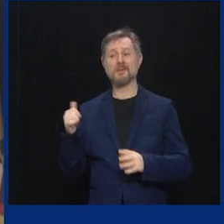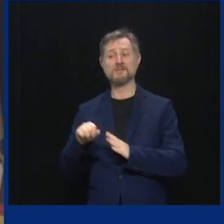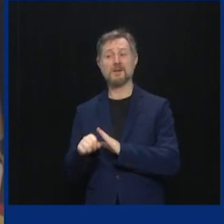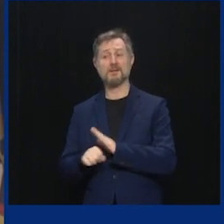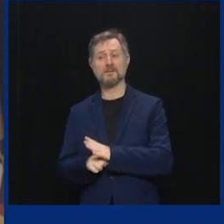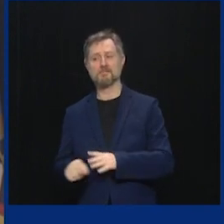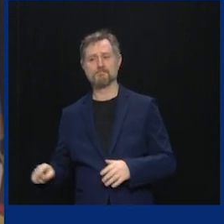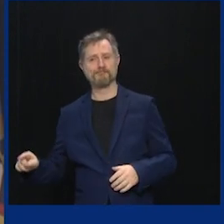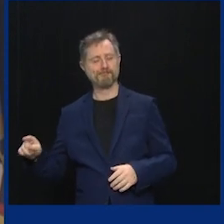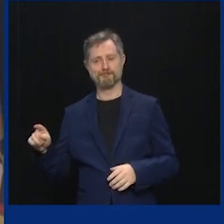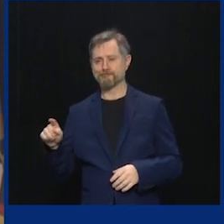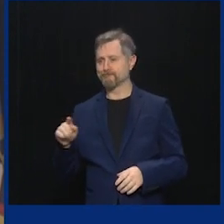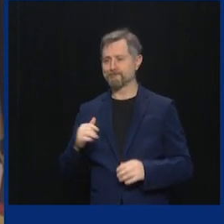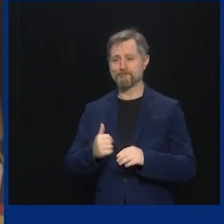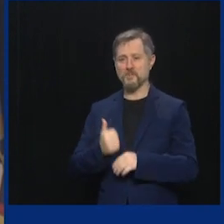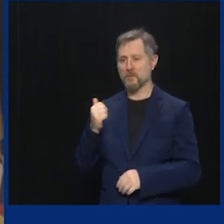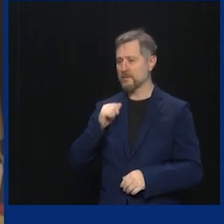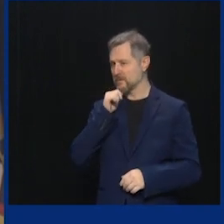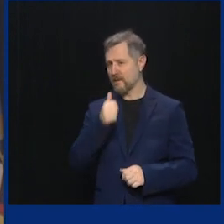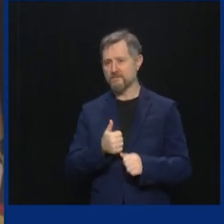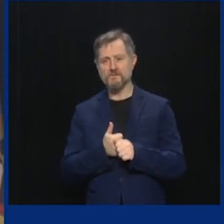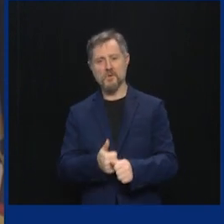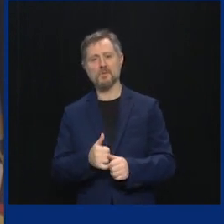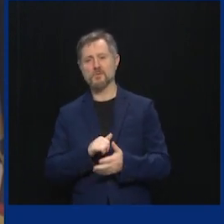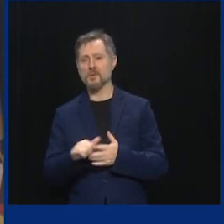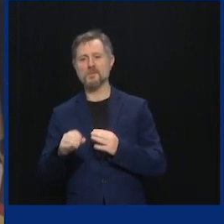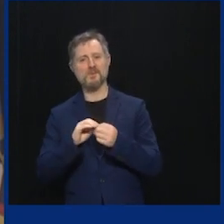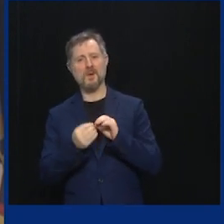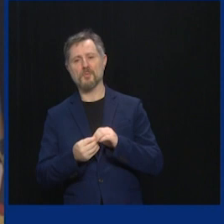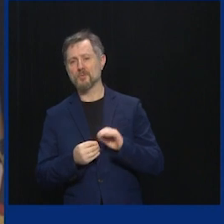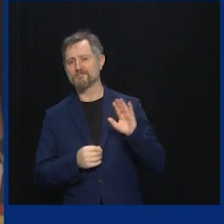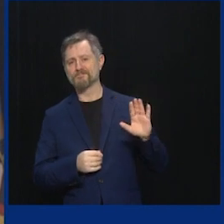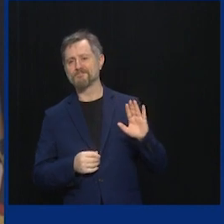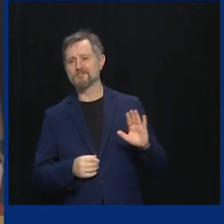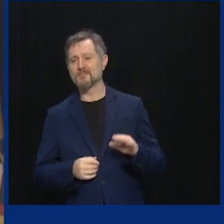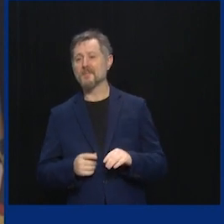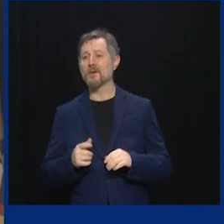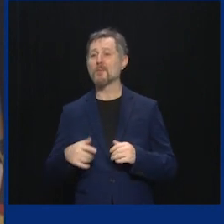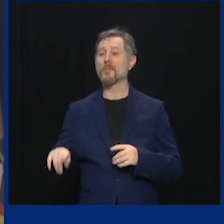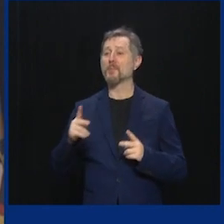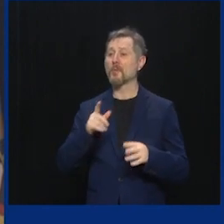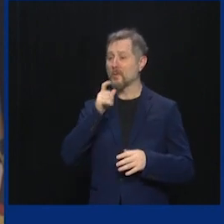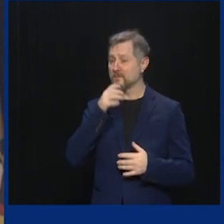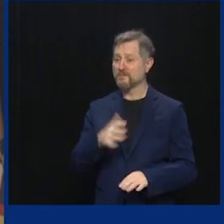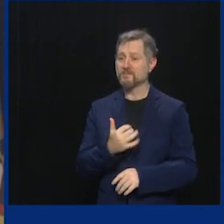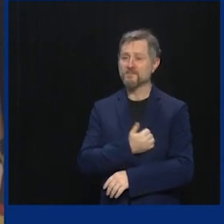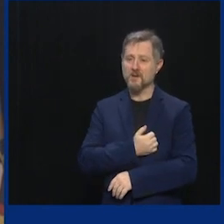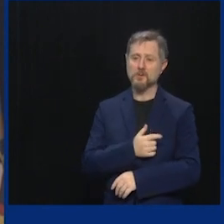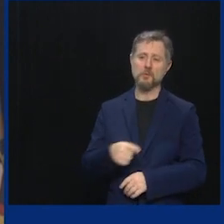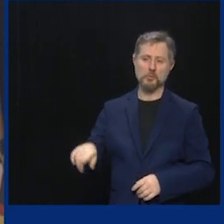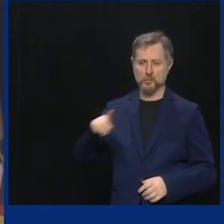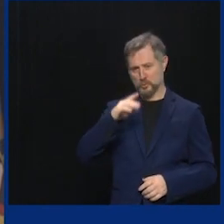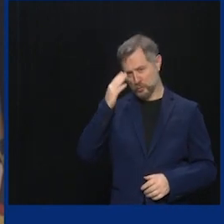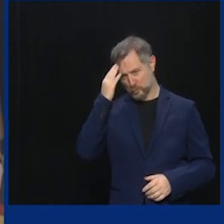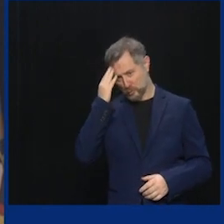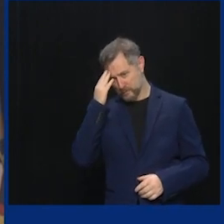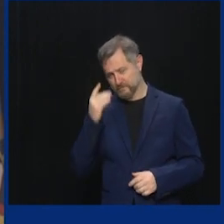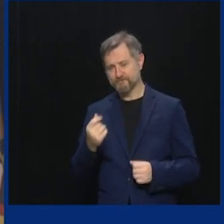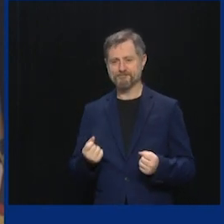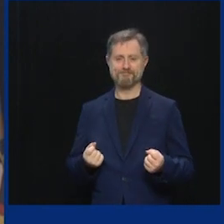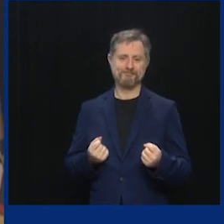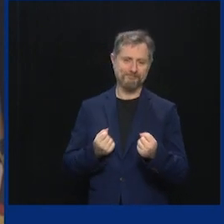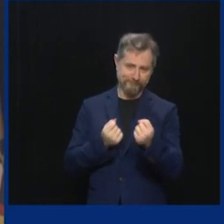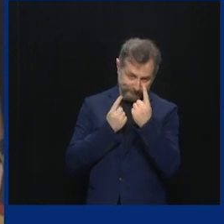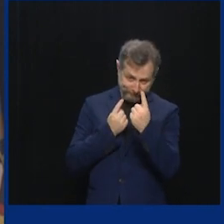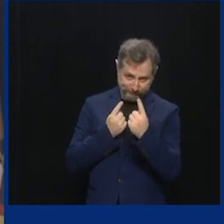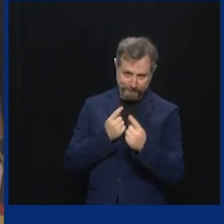vast majority are not. So they've done the right thing. And I believe that those people who did the right thing and got vaccinated understand we cannot control a